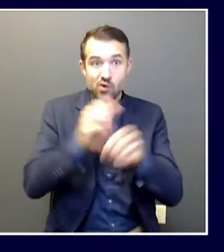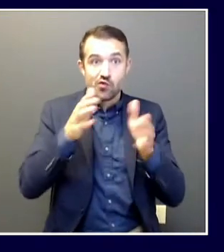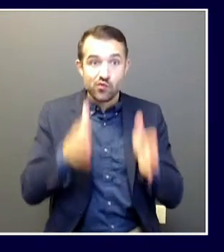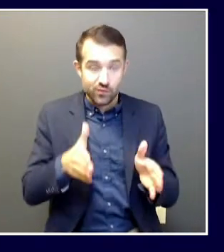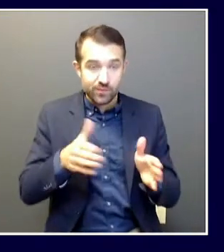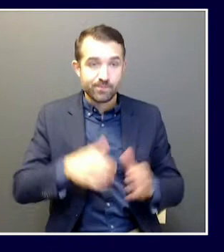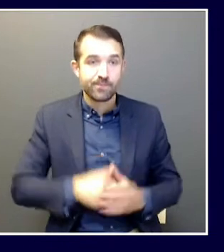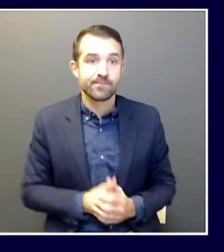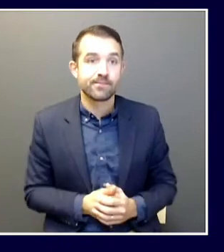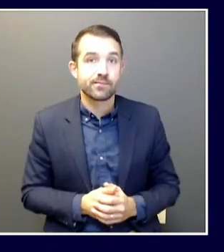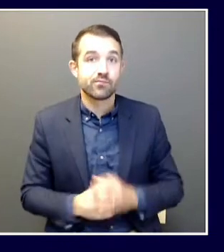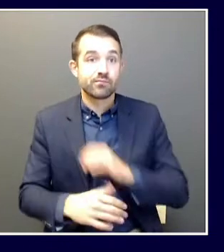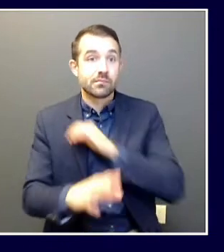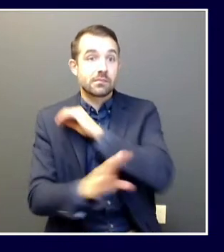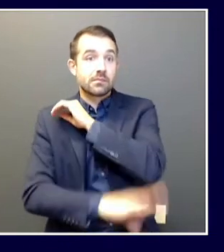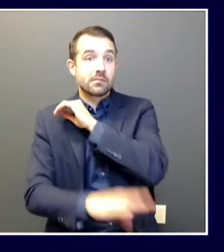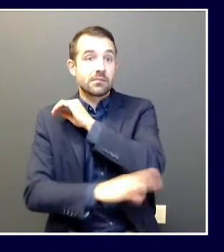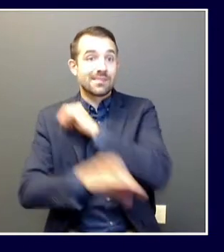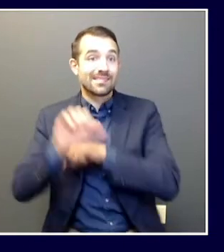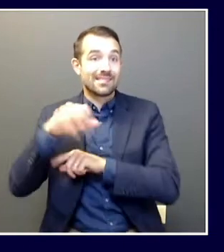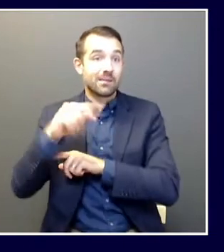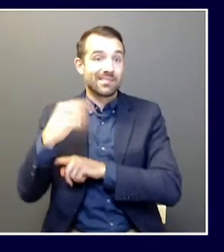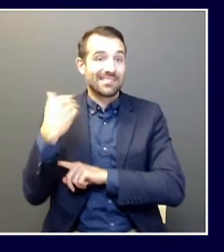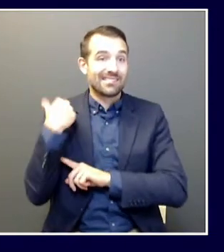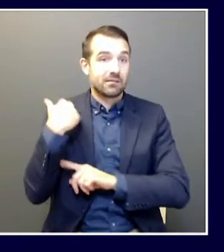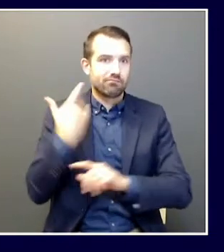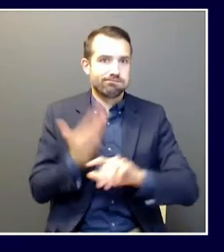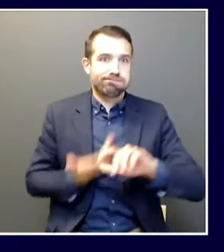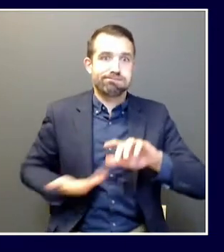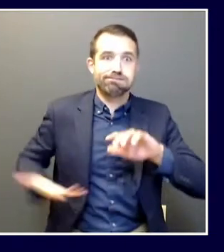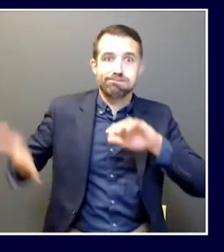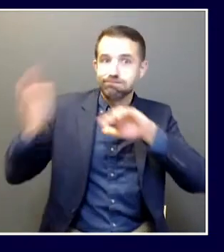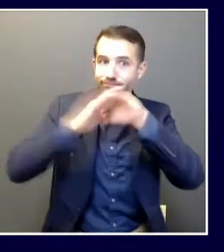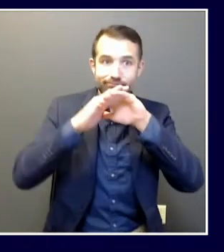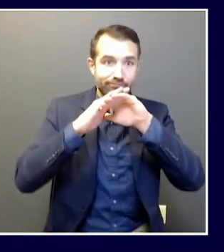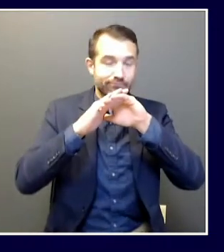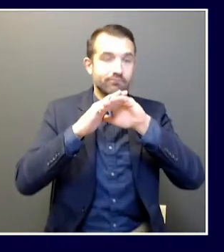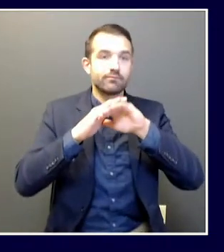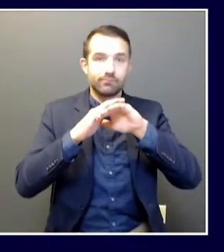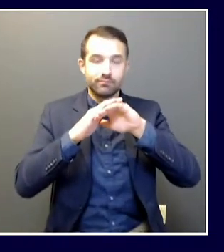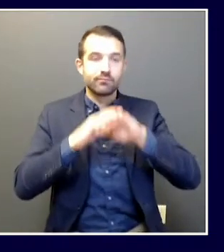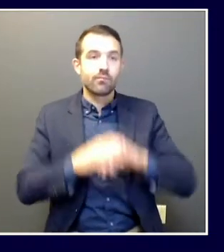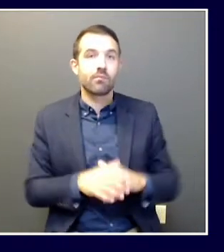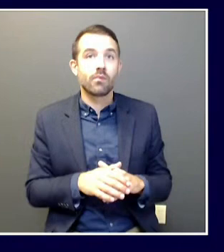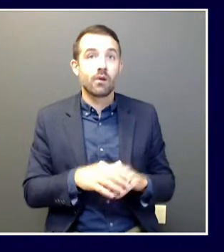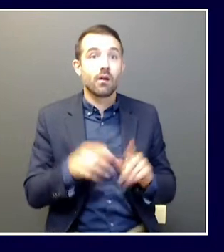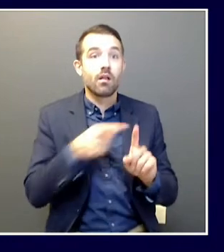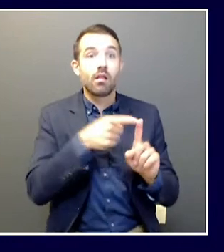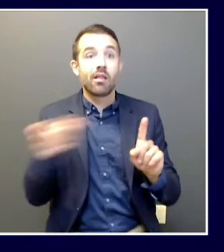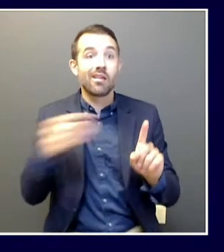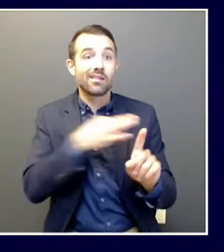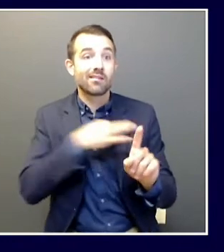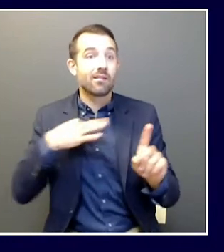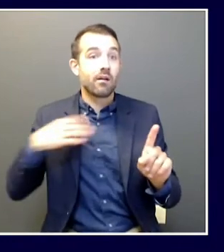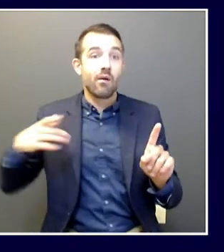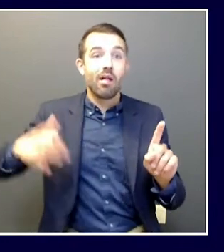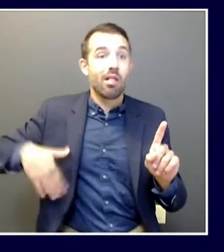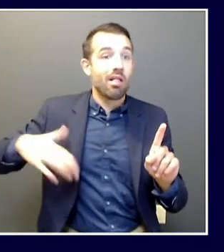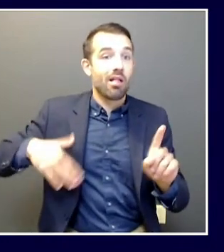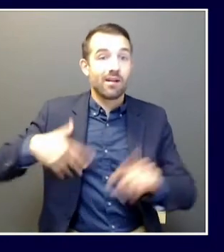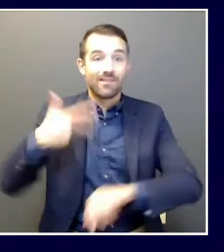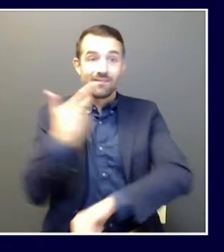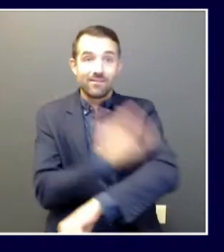in September, further protecting those frontline workers, the health and lives of people in their care, as well